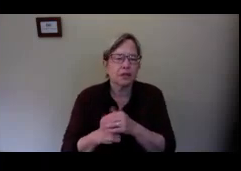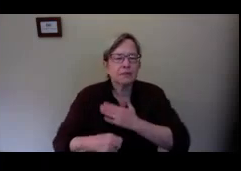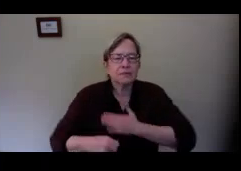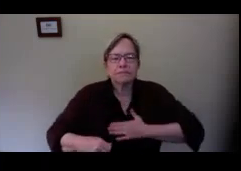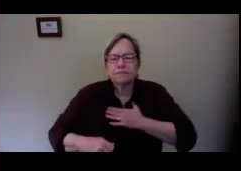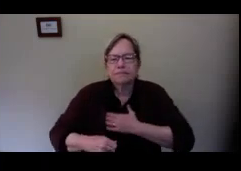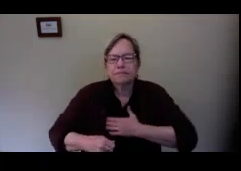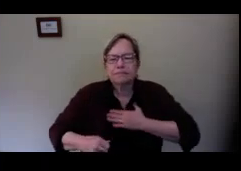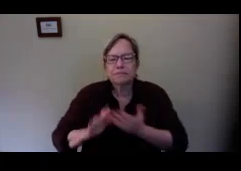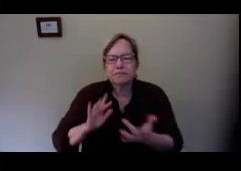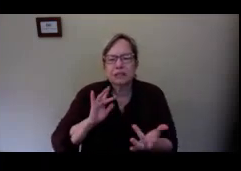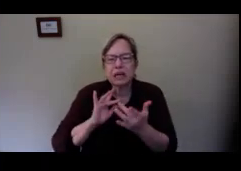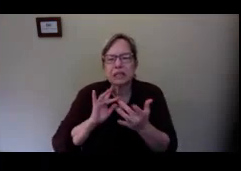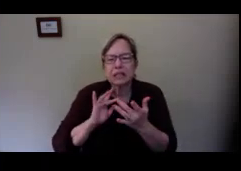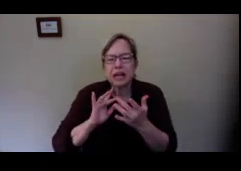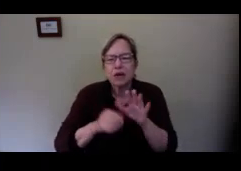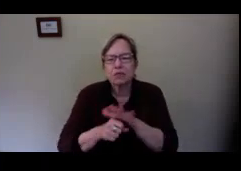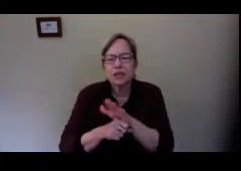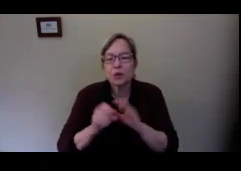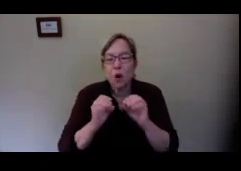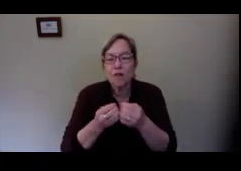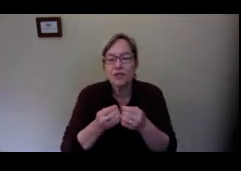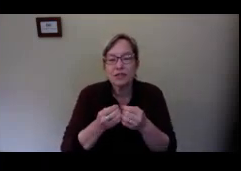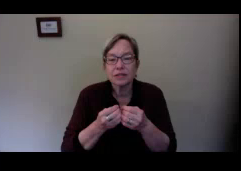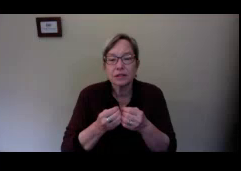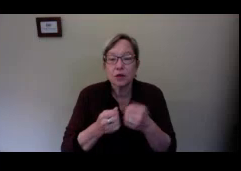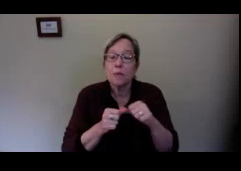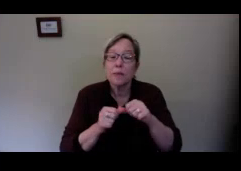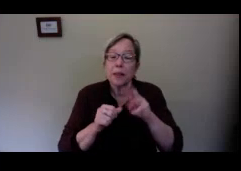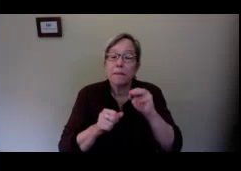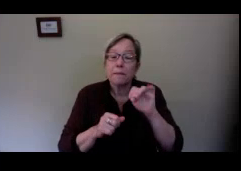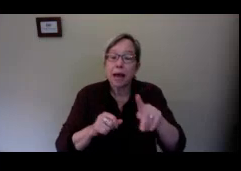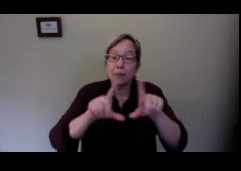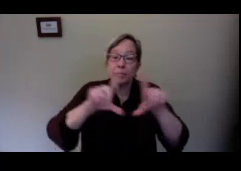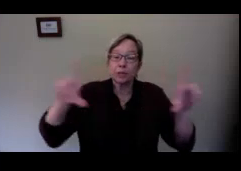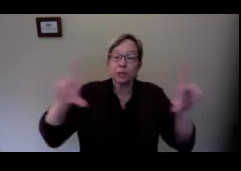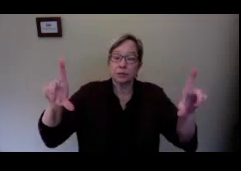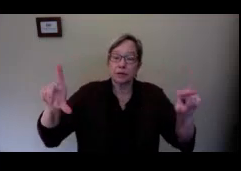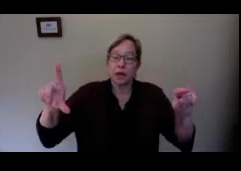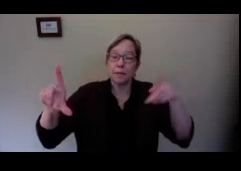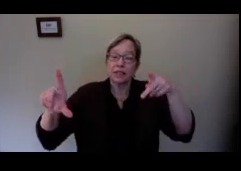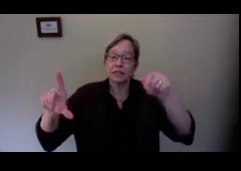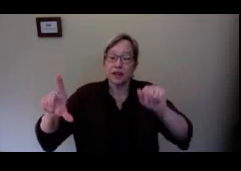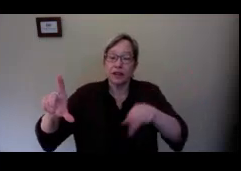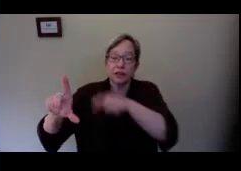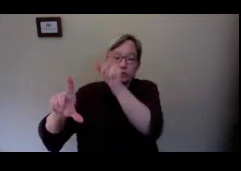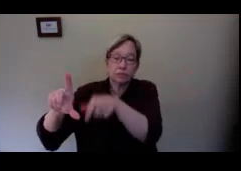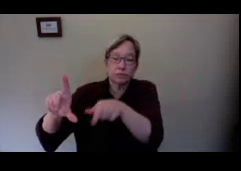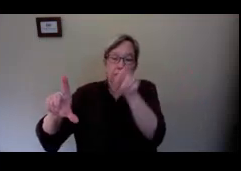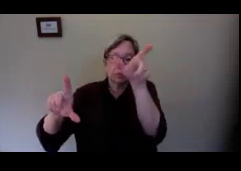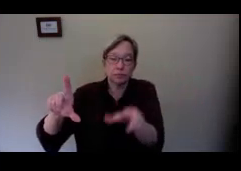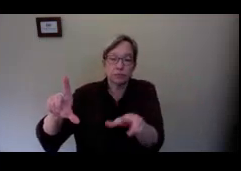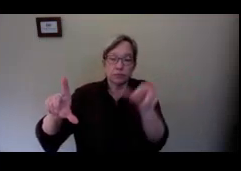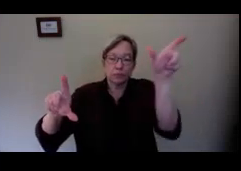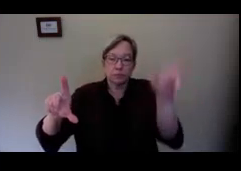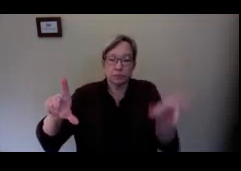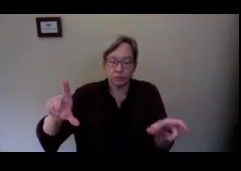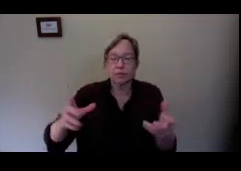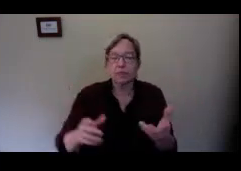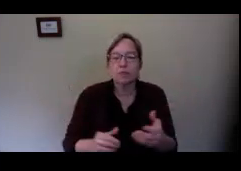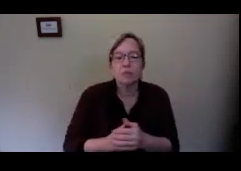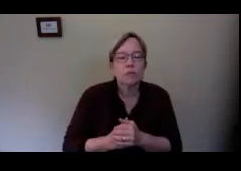please contact your regional office nearest you. Remember the map I showed you. in the beginning of the presentation, but you